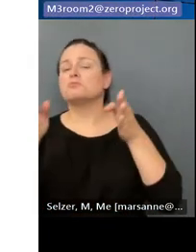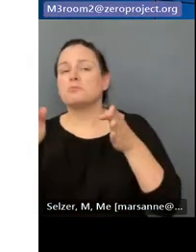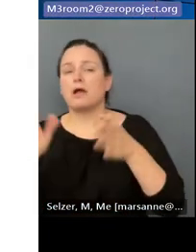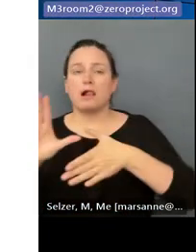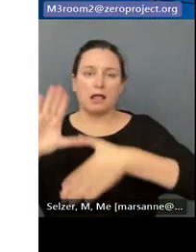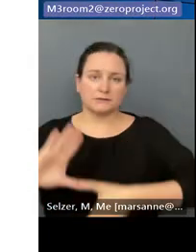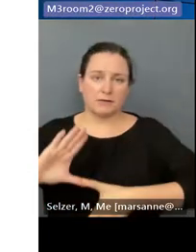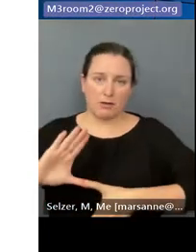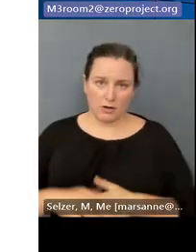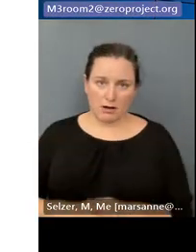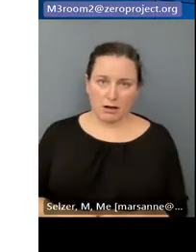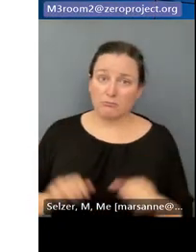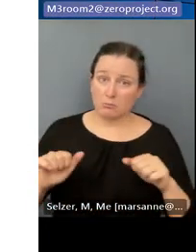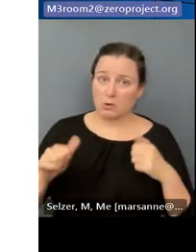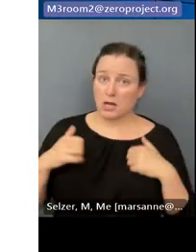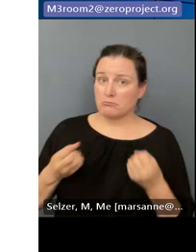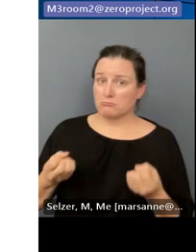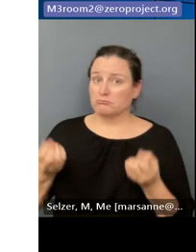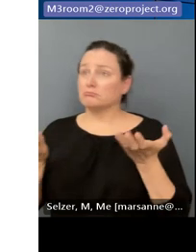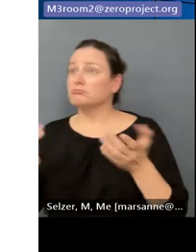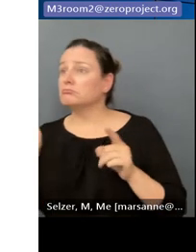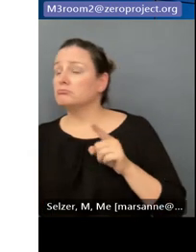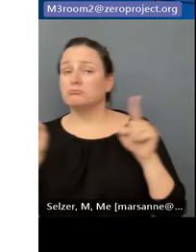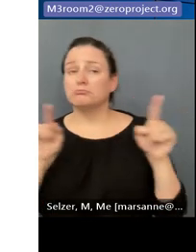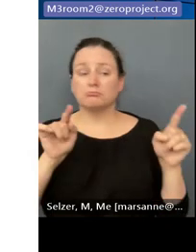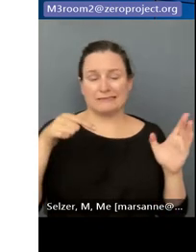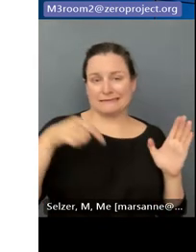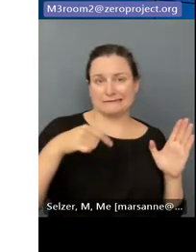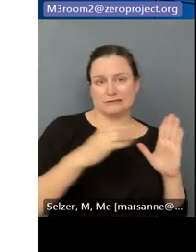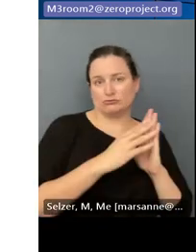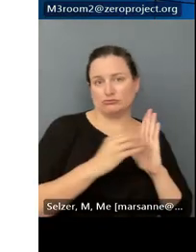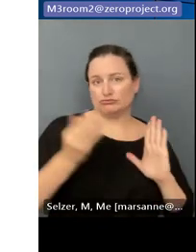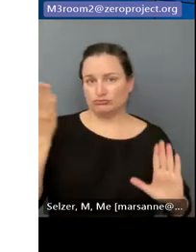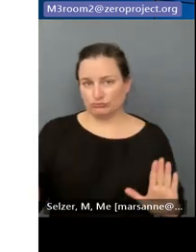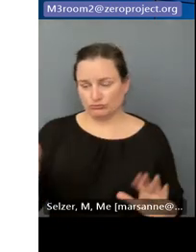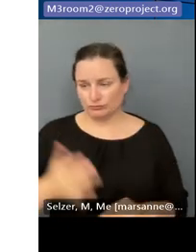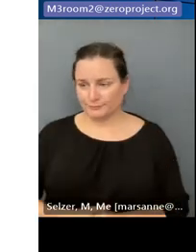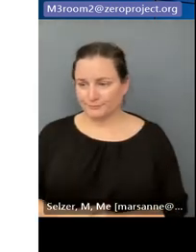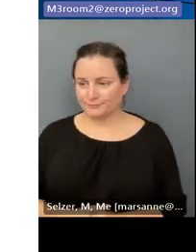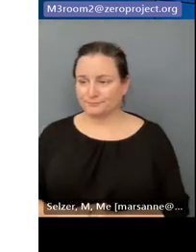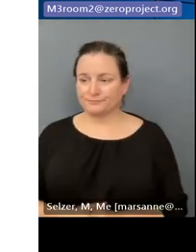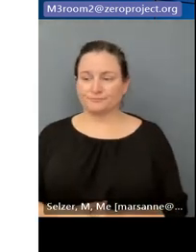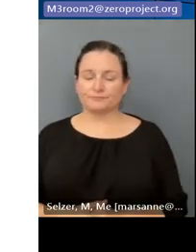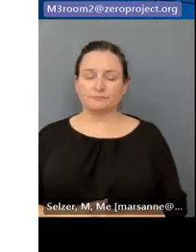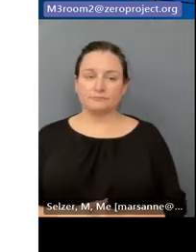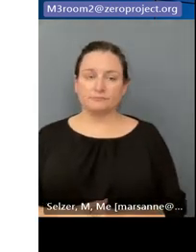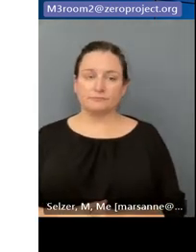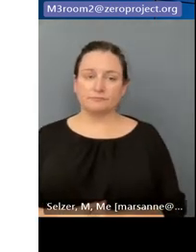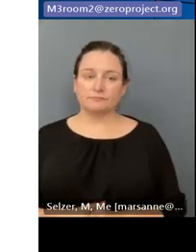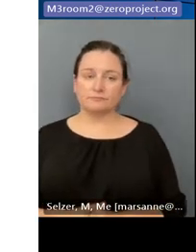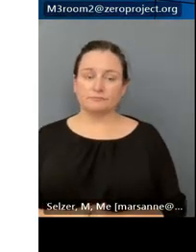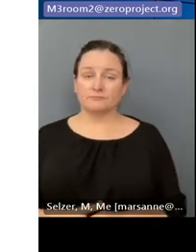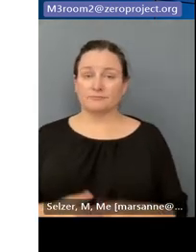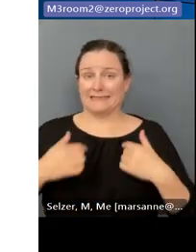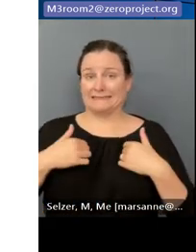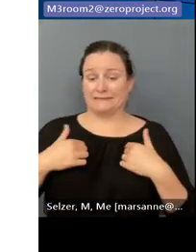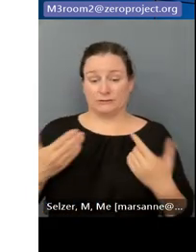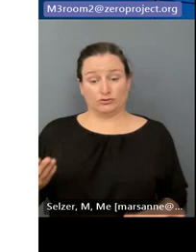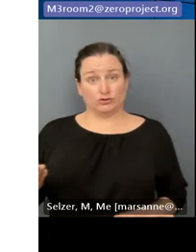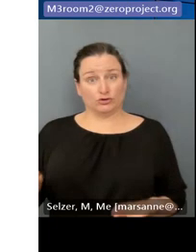To finish, I would like to leave in the reflection is a guide, our service.